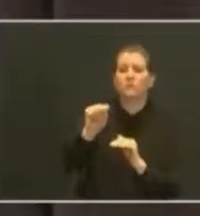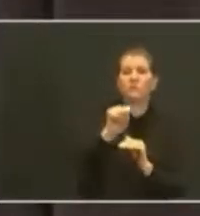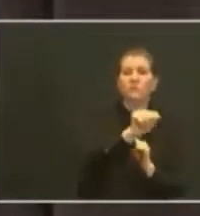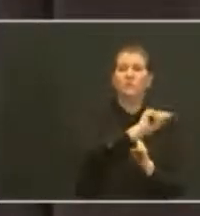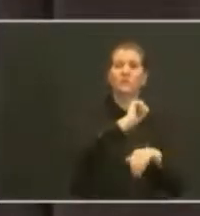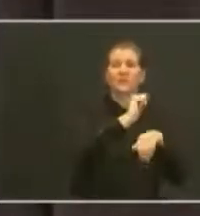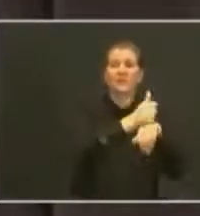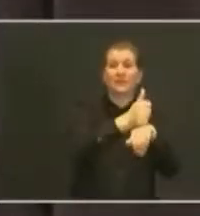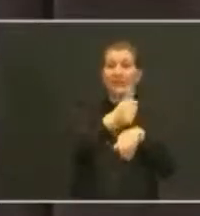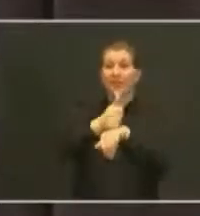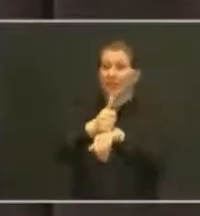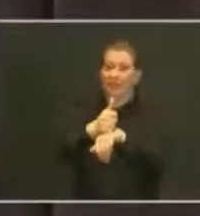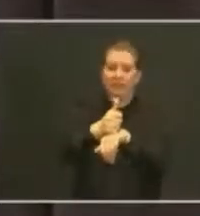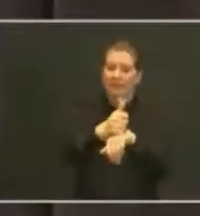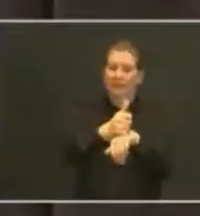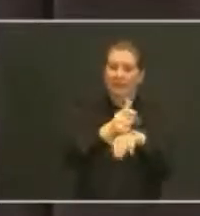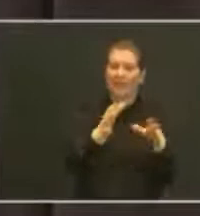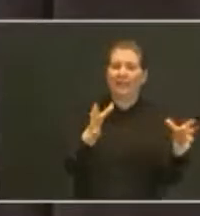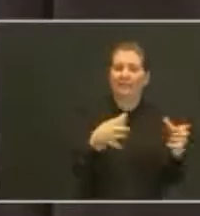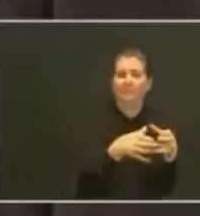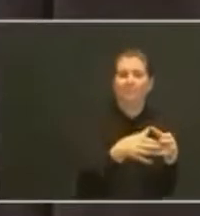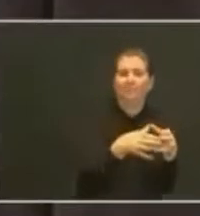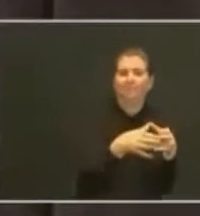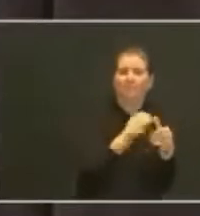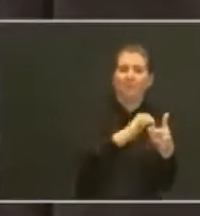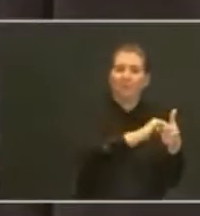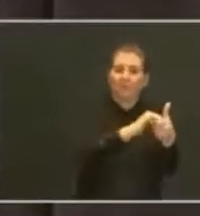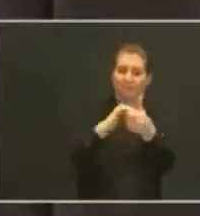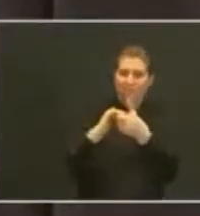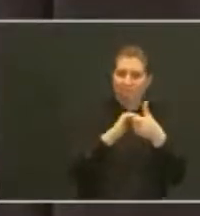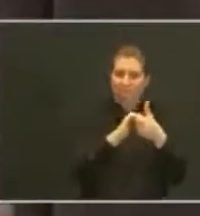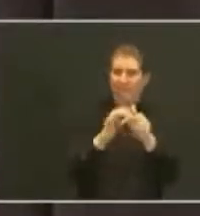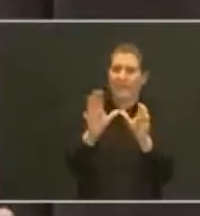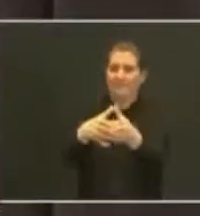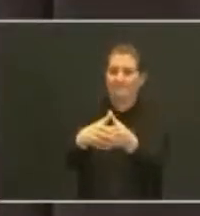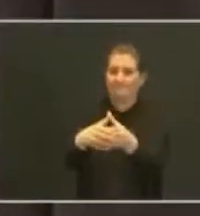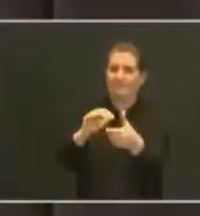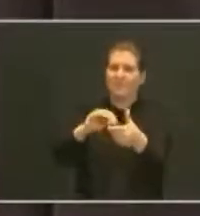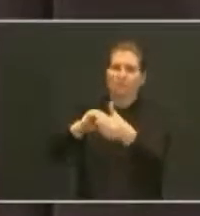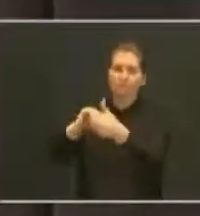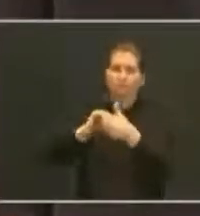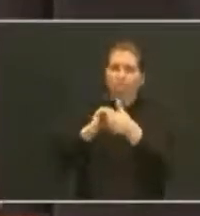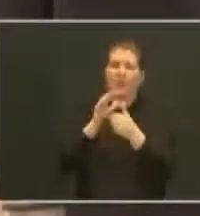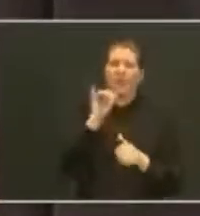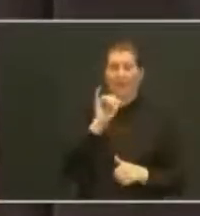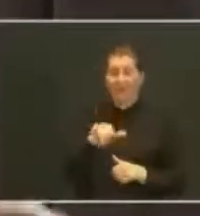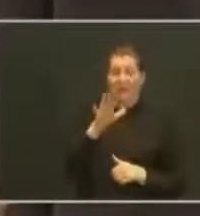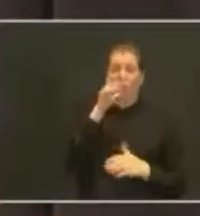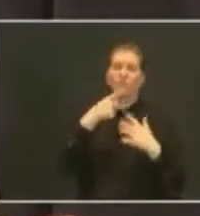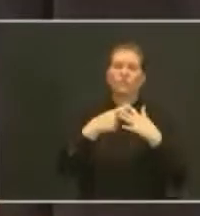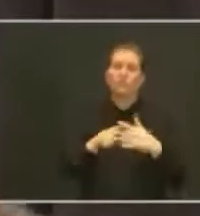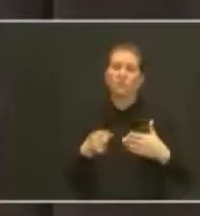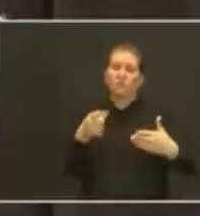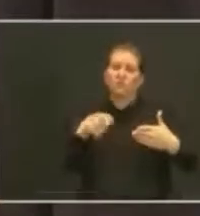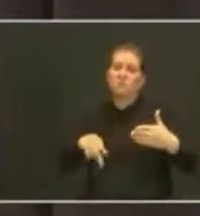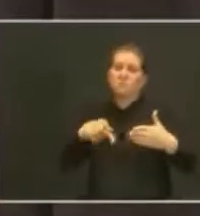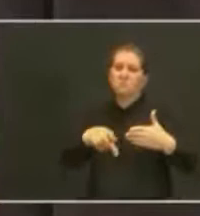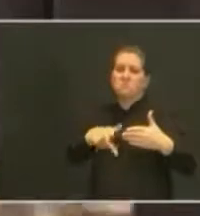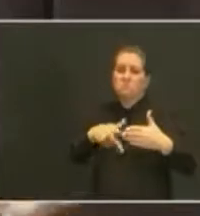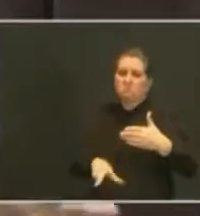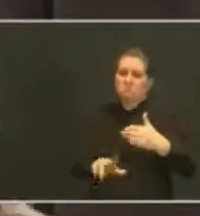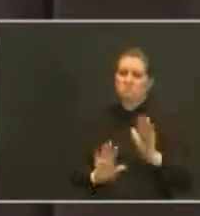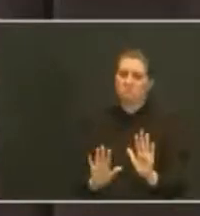75-year-olds, once that is complete over the next several weeks, in time, those clinics will consolidate to